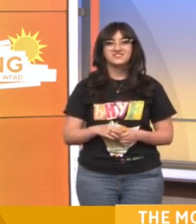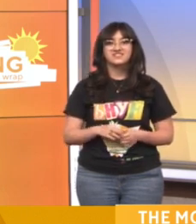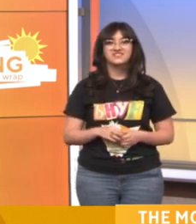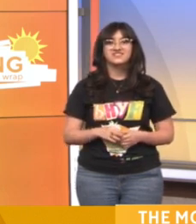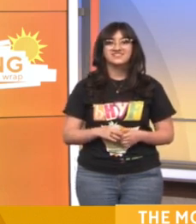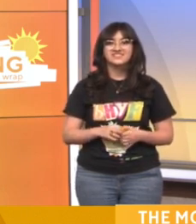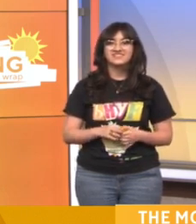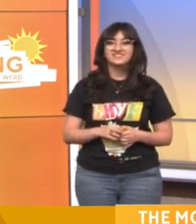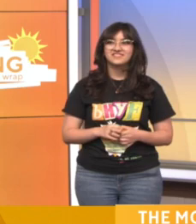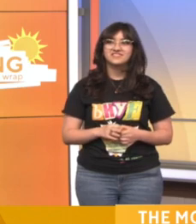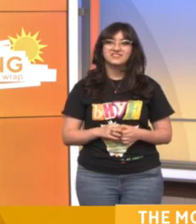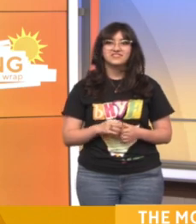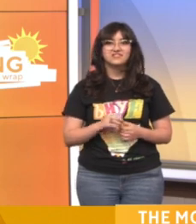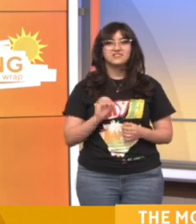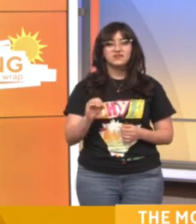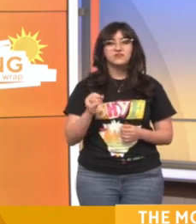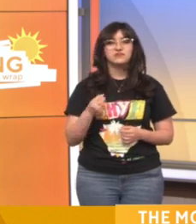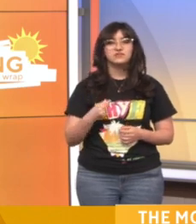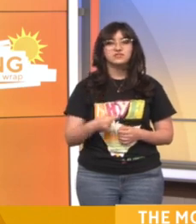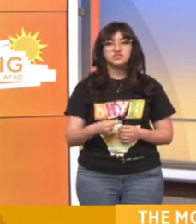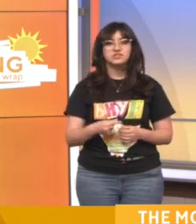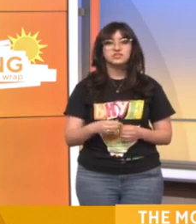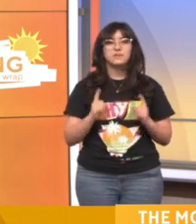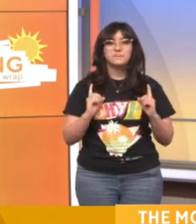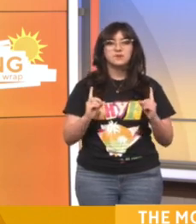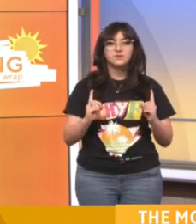Billy Zabka. These people are